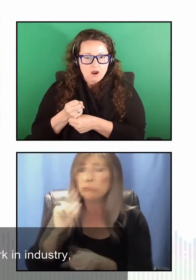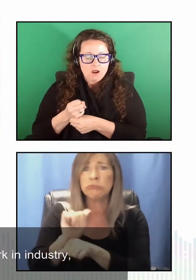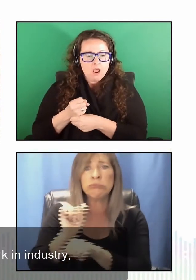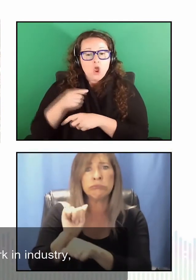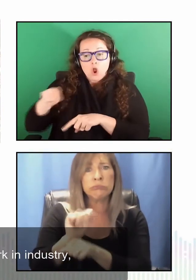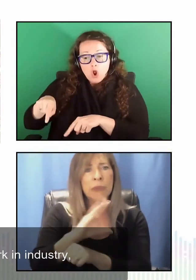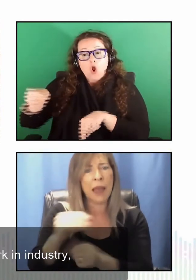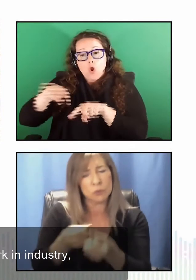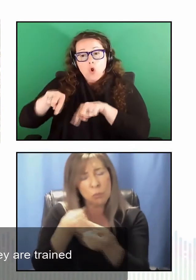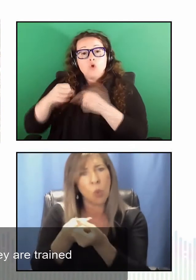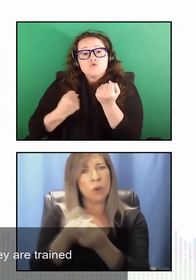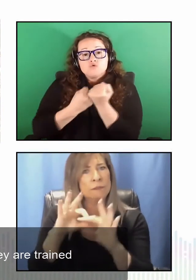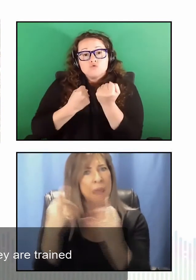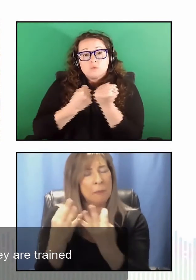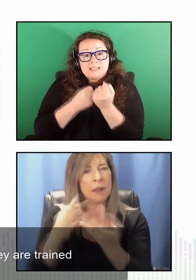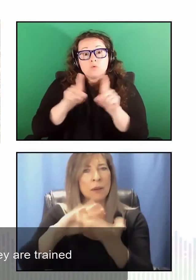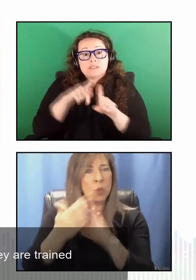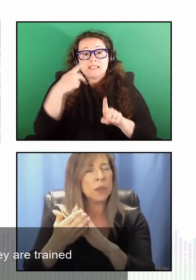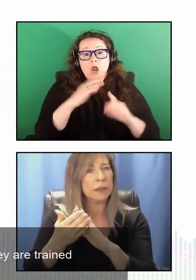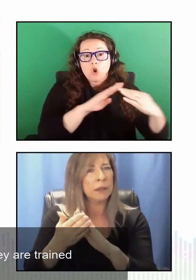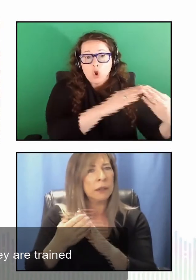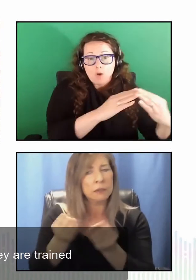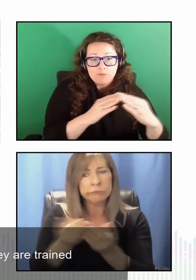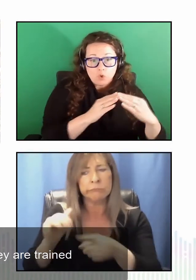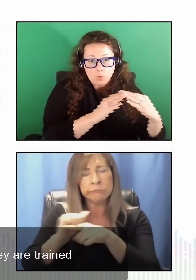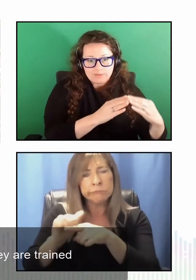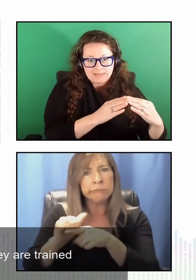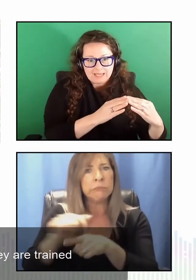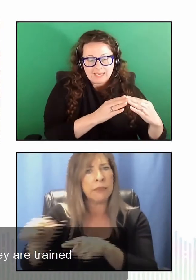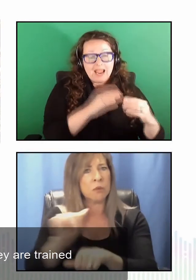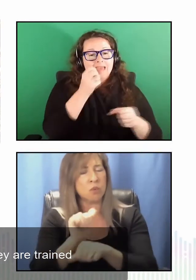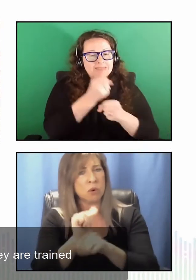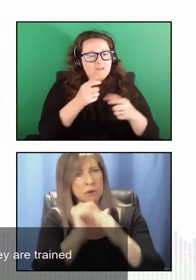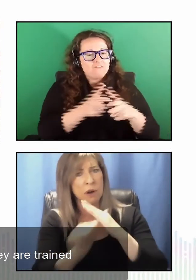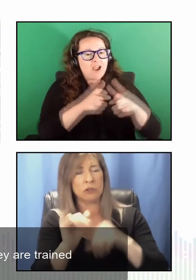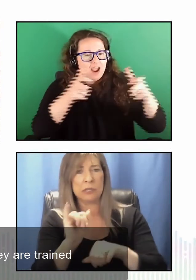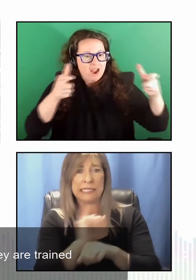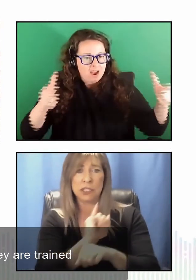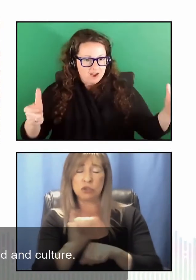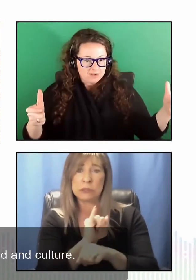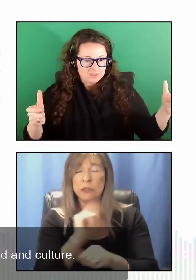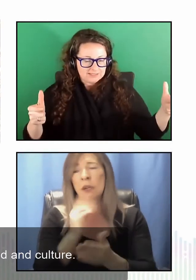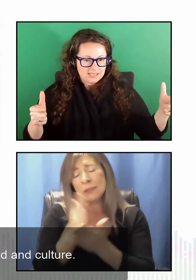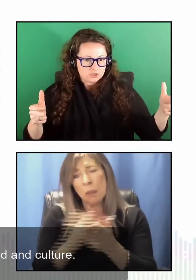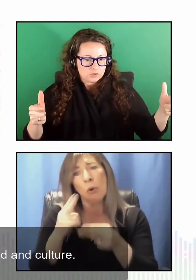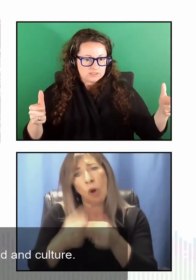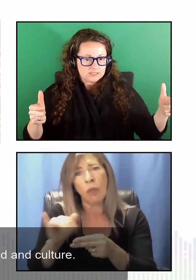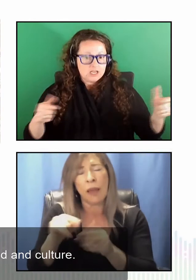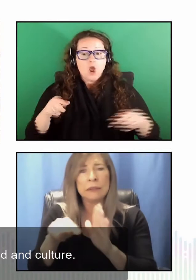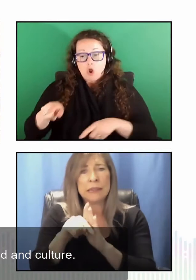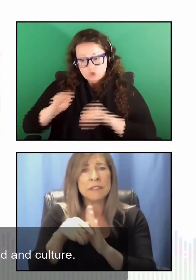in industry, which some refer to as a deficit model. They are trained in heritage